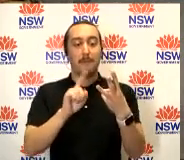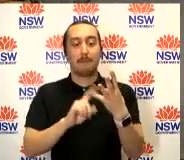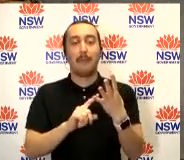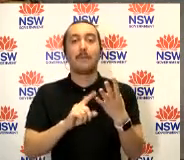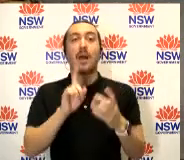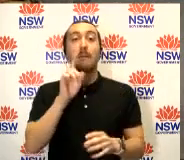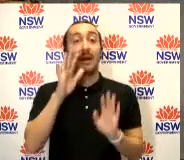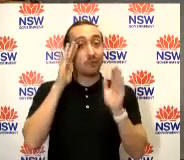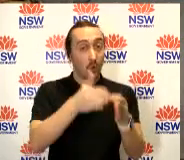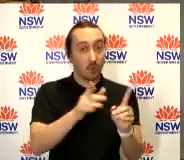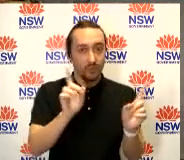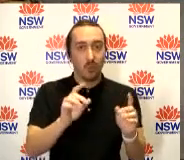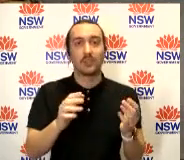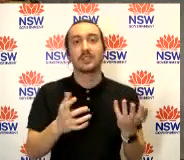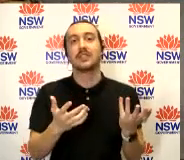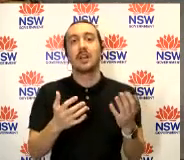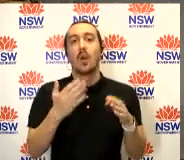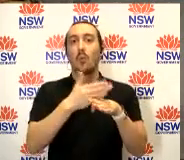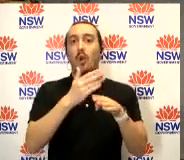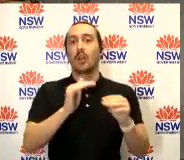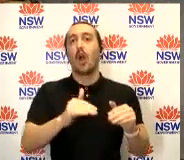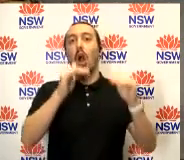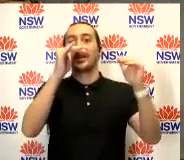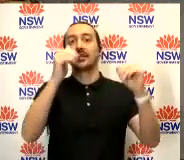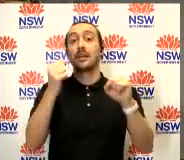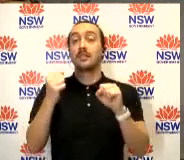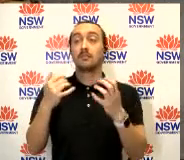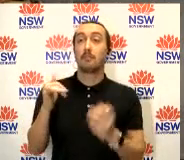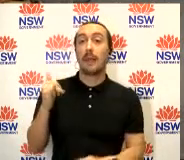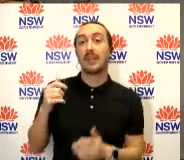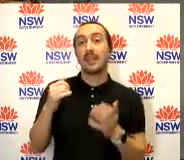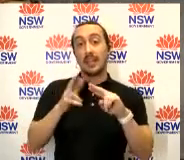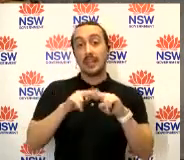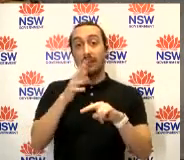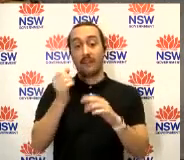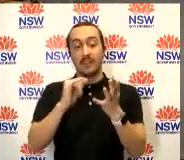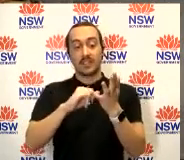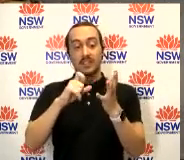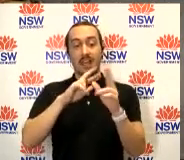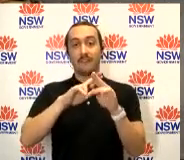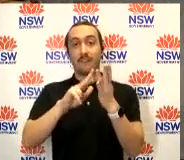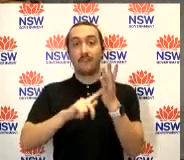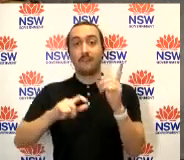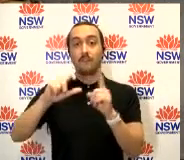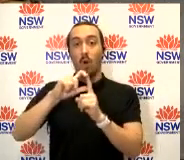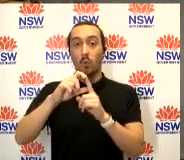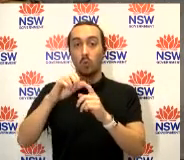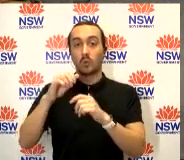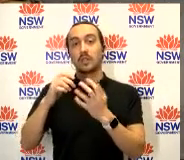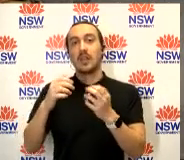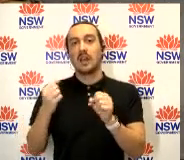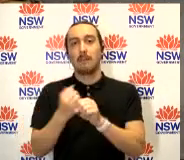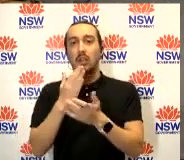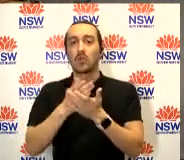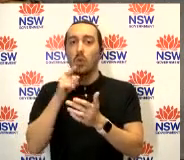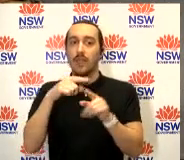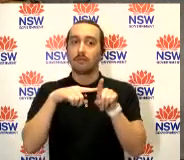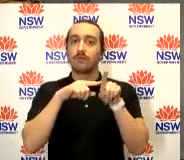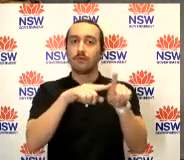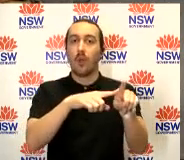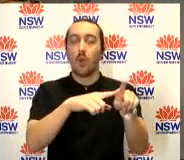at scaffold systems, making sure that the scaffolds are compliant, edge protection, making sure that